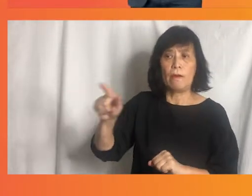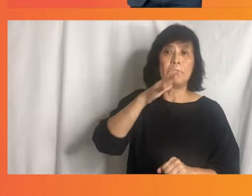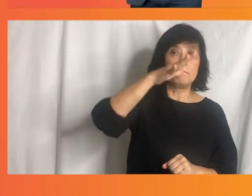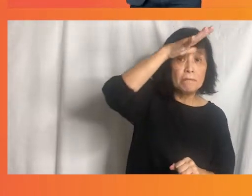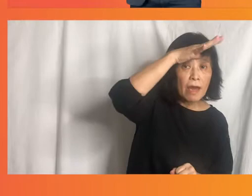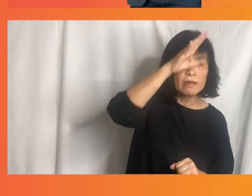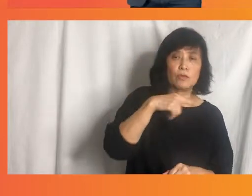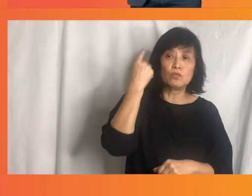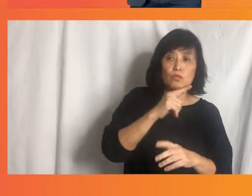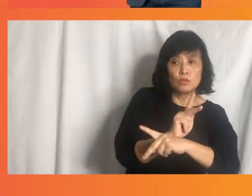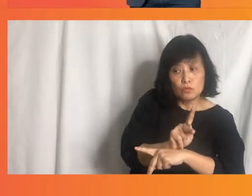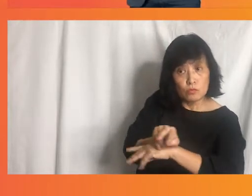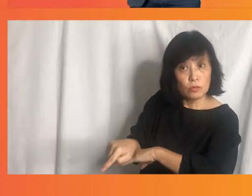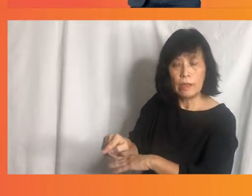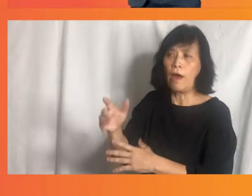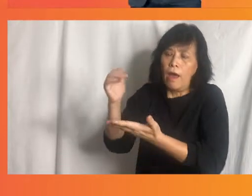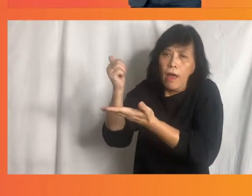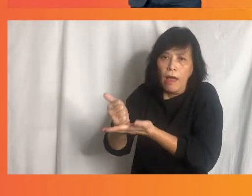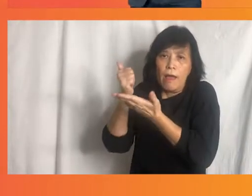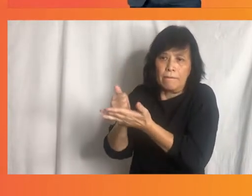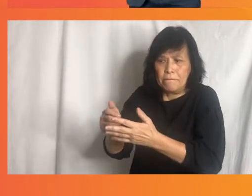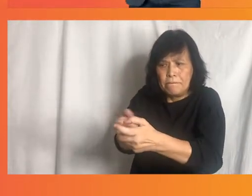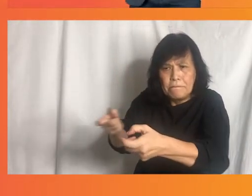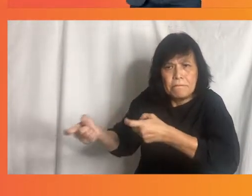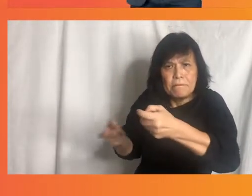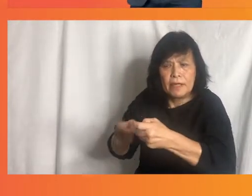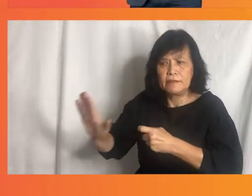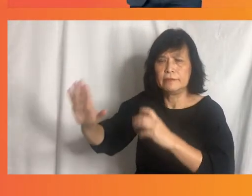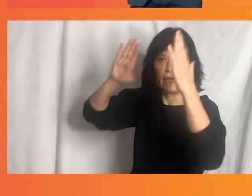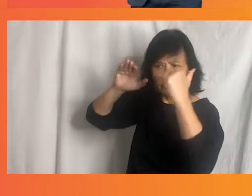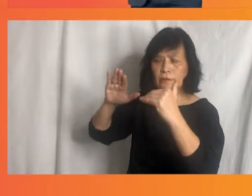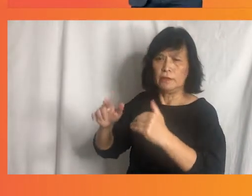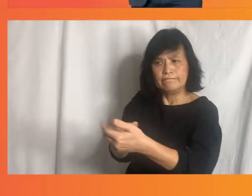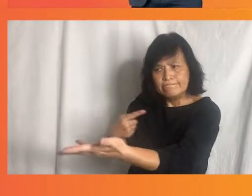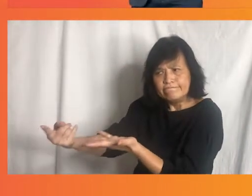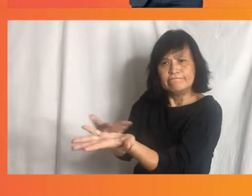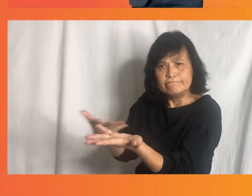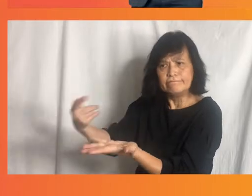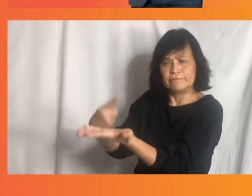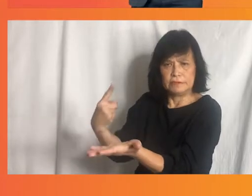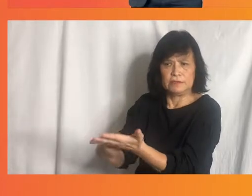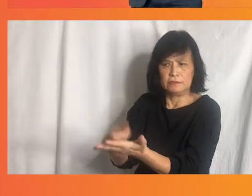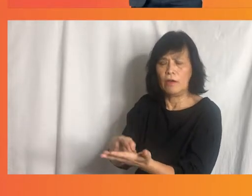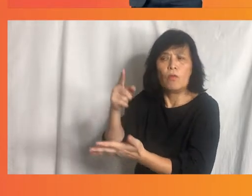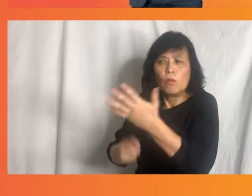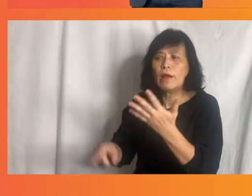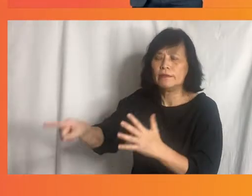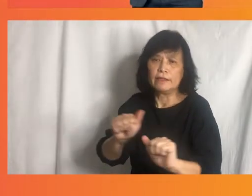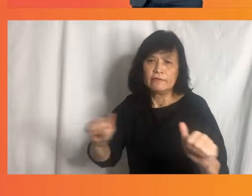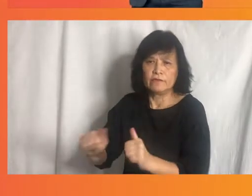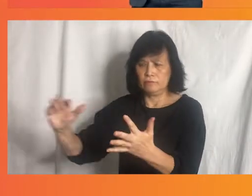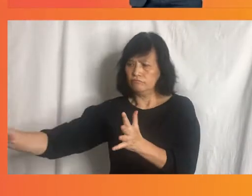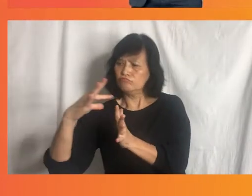caregivers, we help to manage some of these expectations, discuss with them and provide alternative activities which the child can choose from.